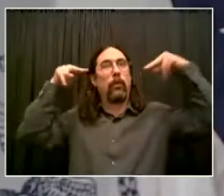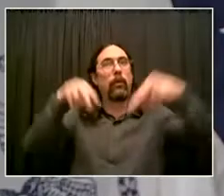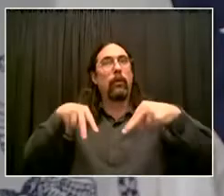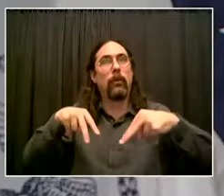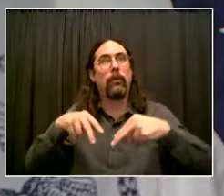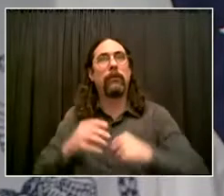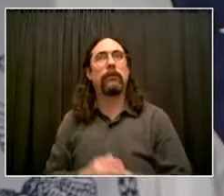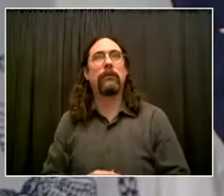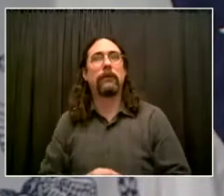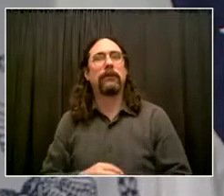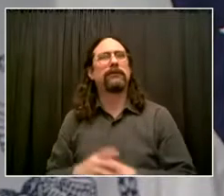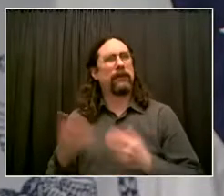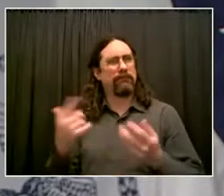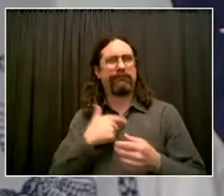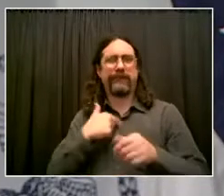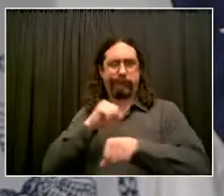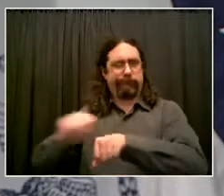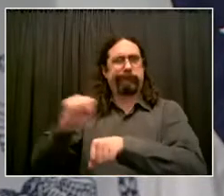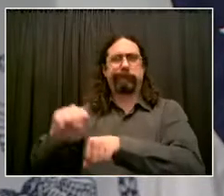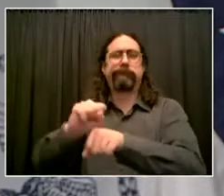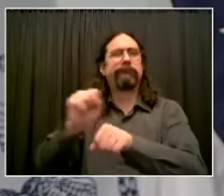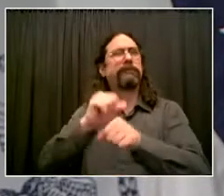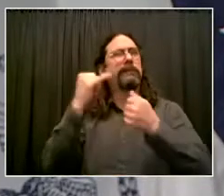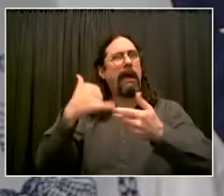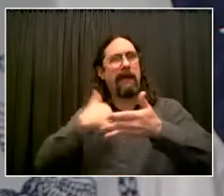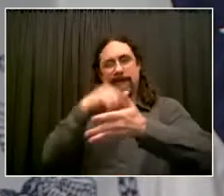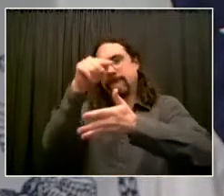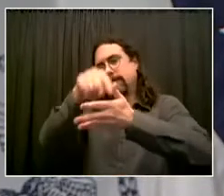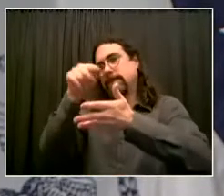you. Next is Arthur from Fox 5.